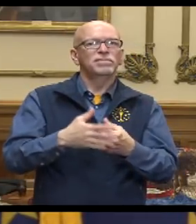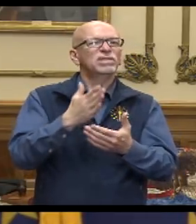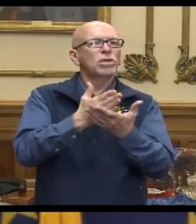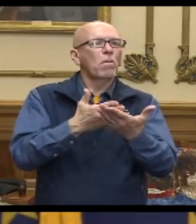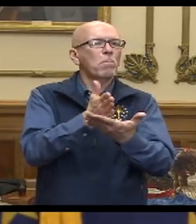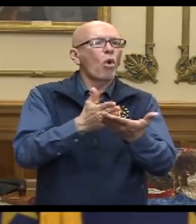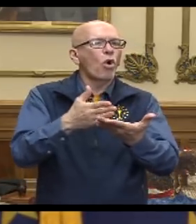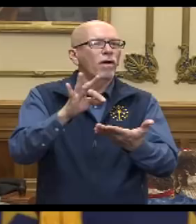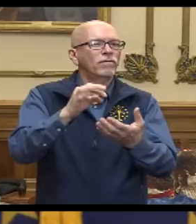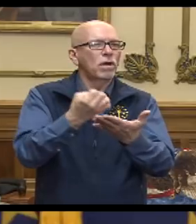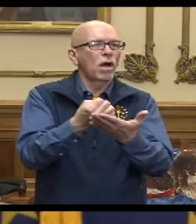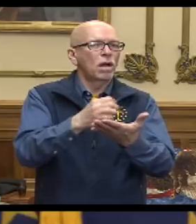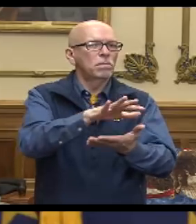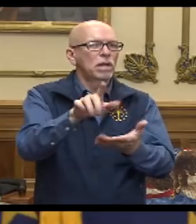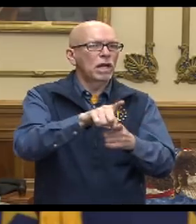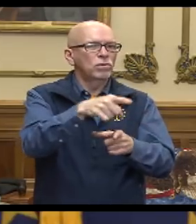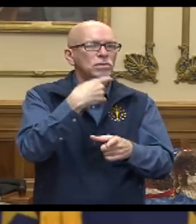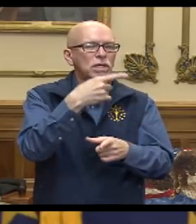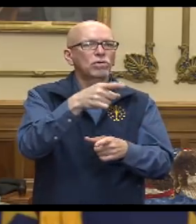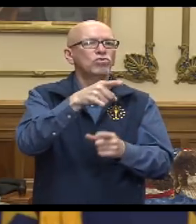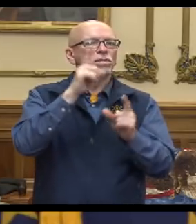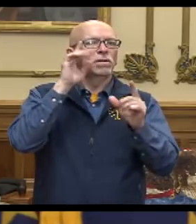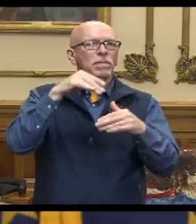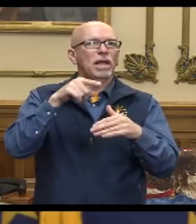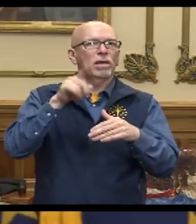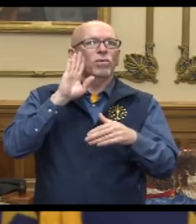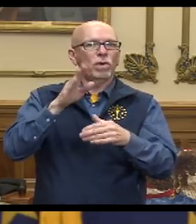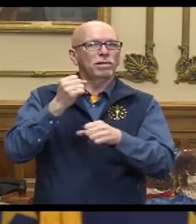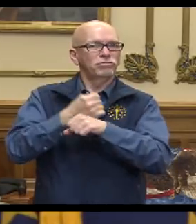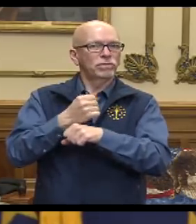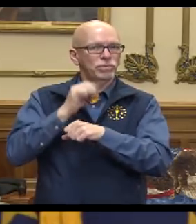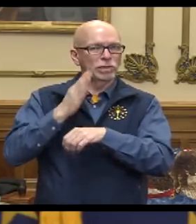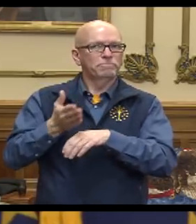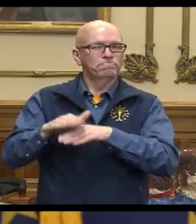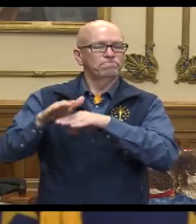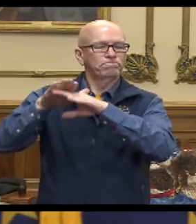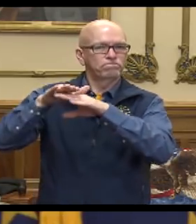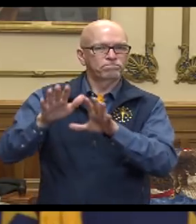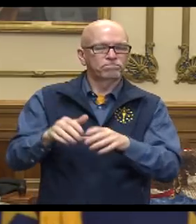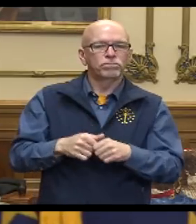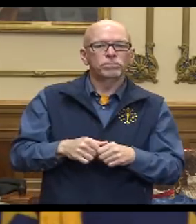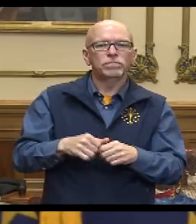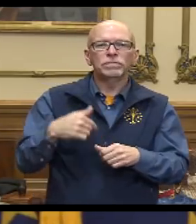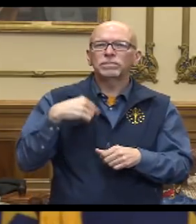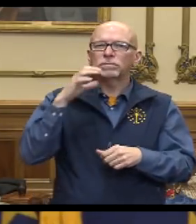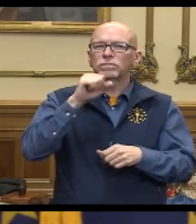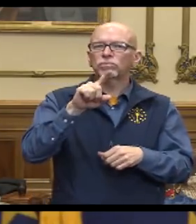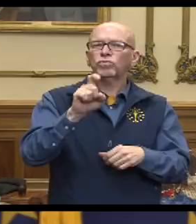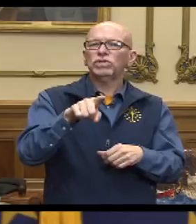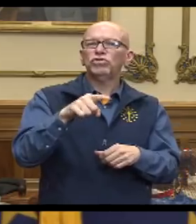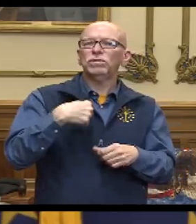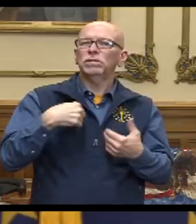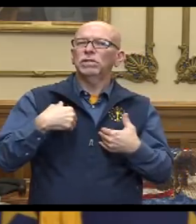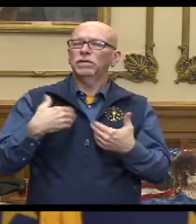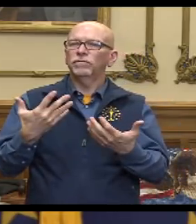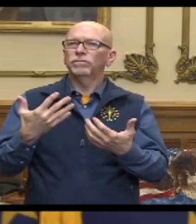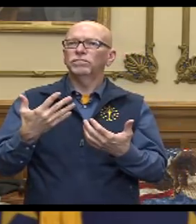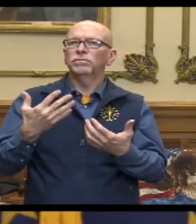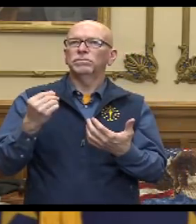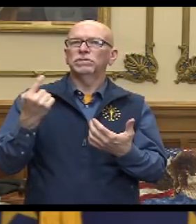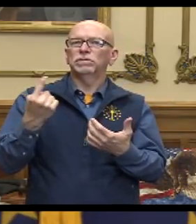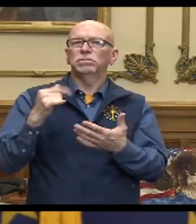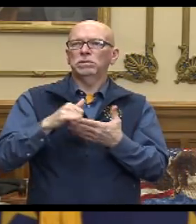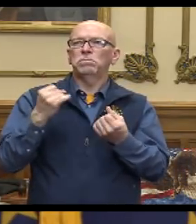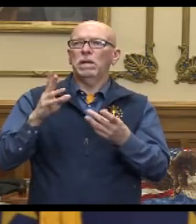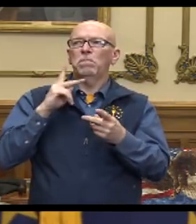sectors of the economy, and as you said, that you do expect cases to increase. I guess the question that I have, and it's something that